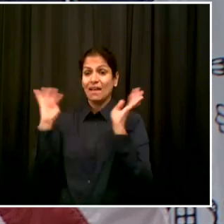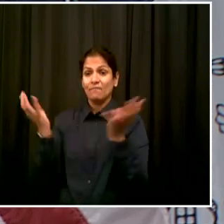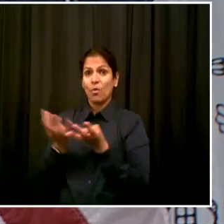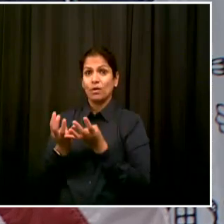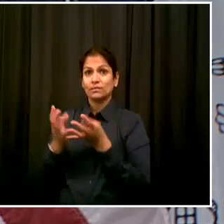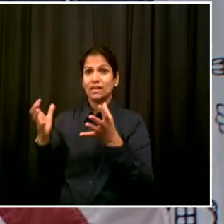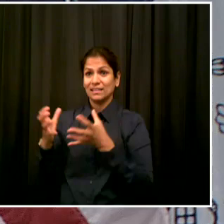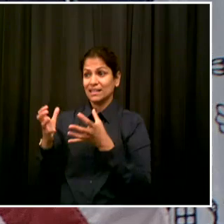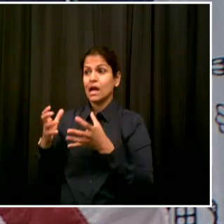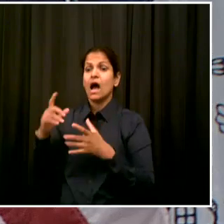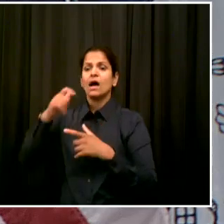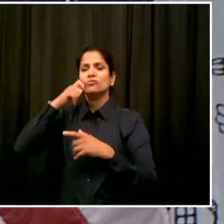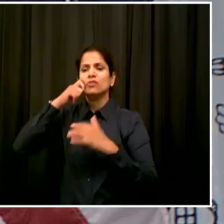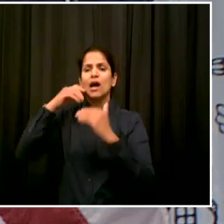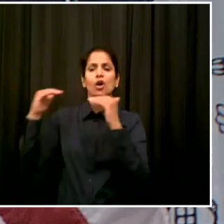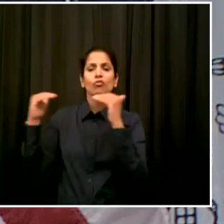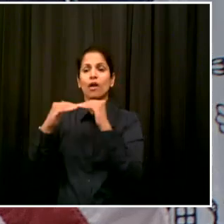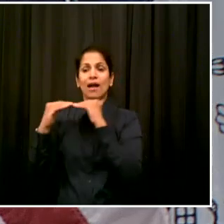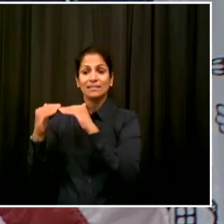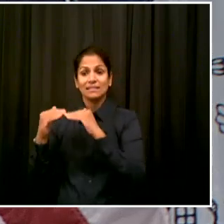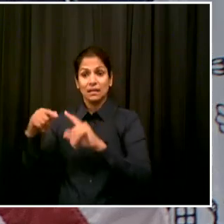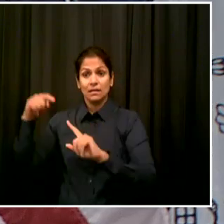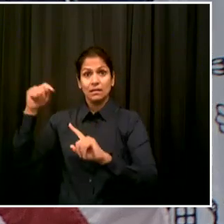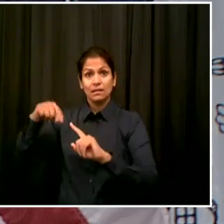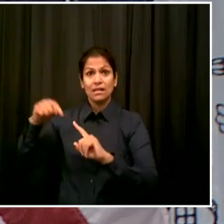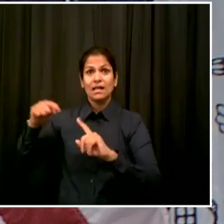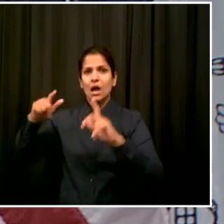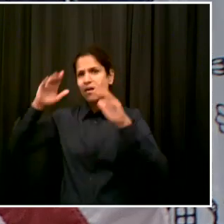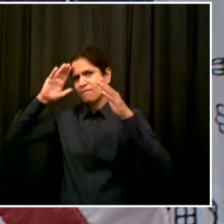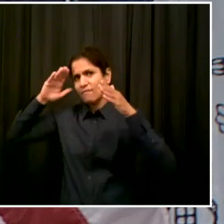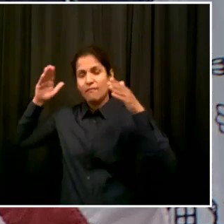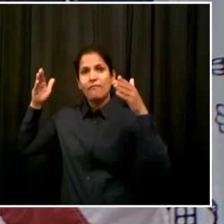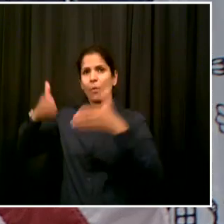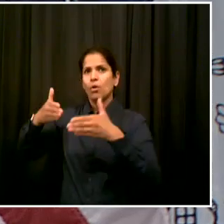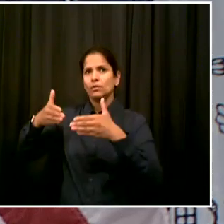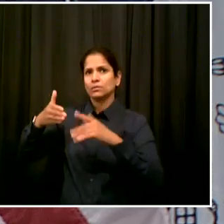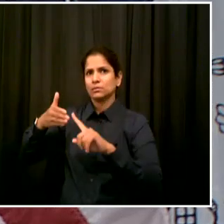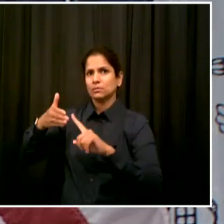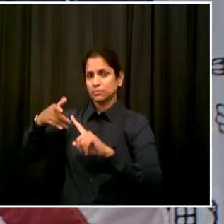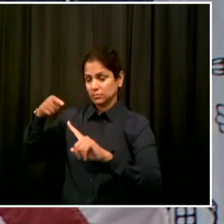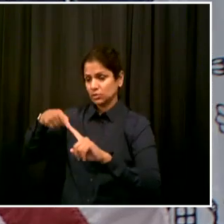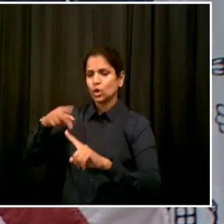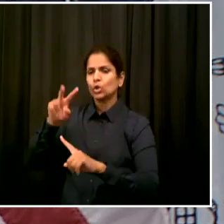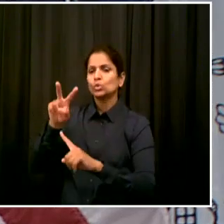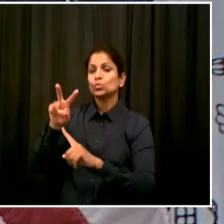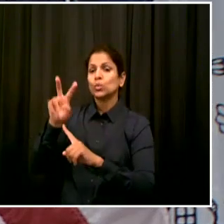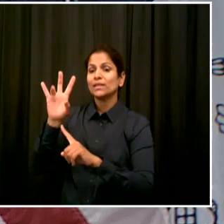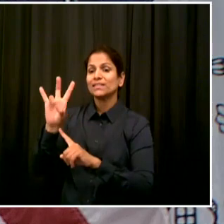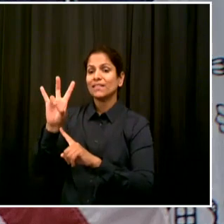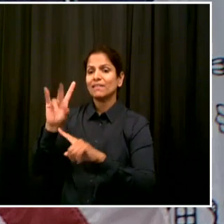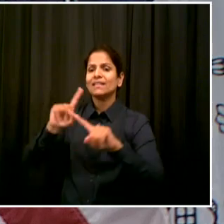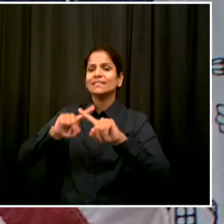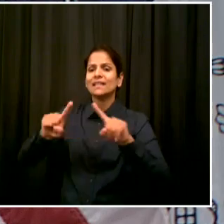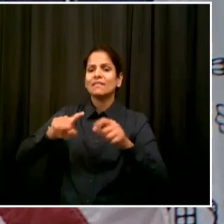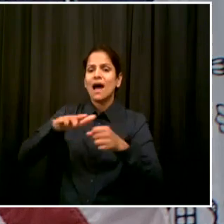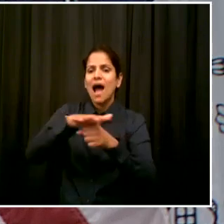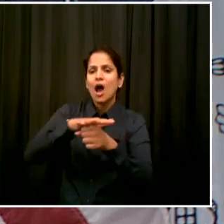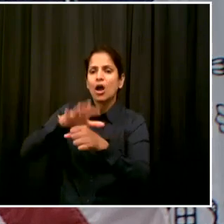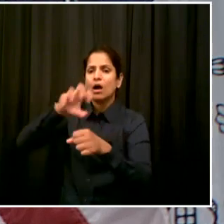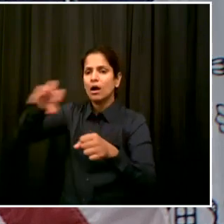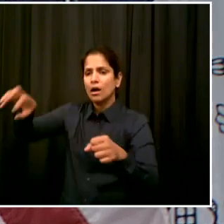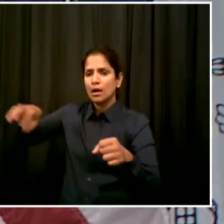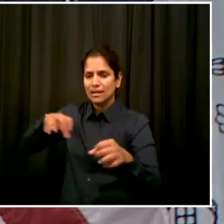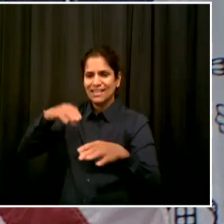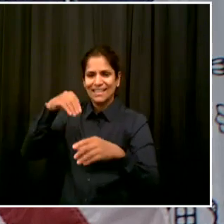27 neighborhoods that have been hardest hit by the coronavirus, that have experienced the disparities most deeply, communities of